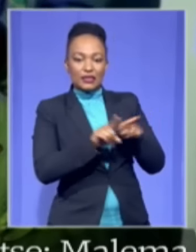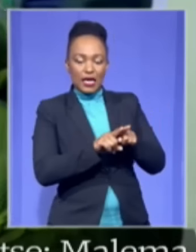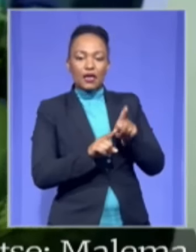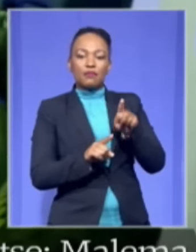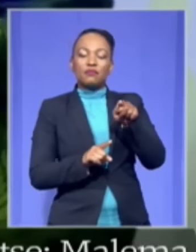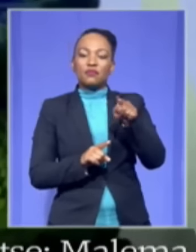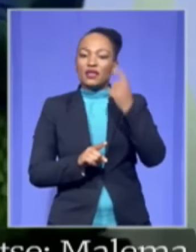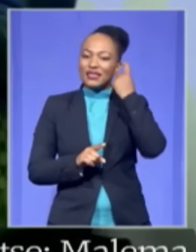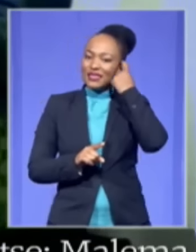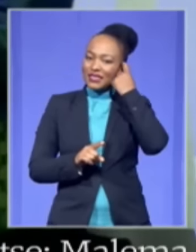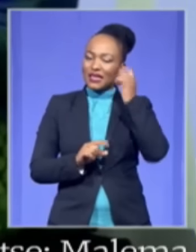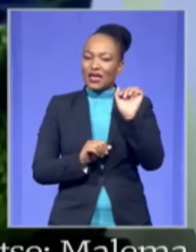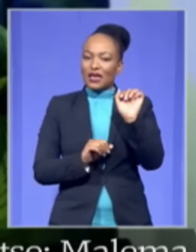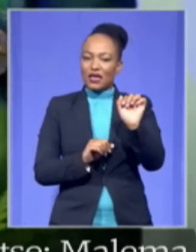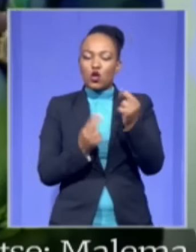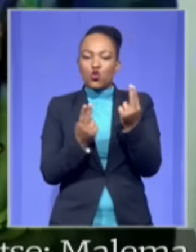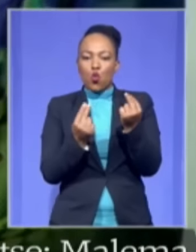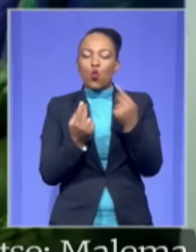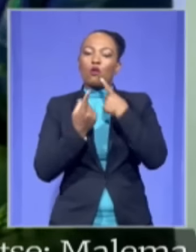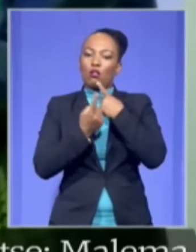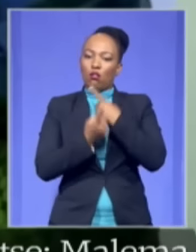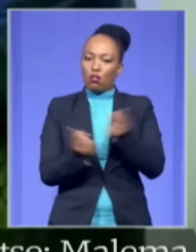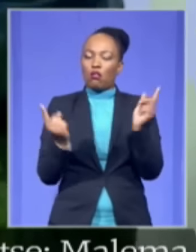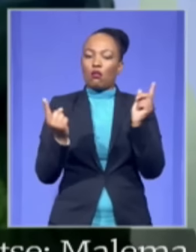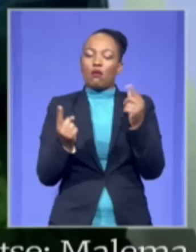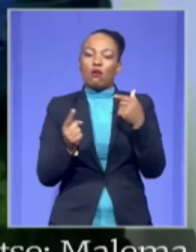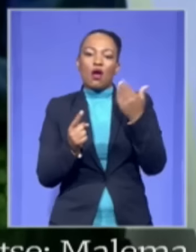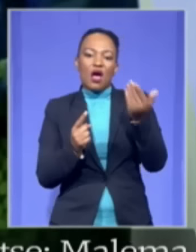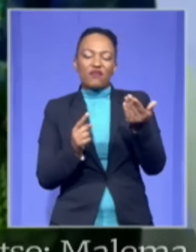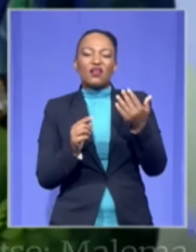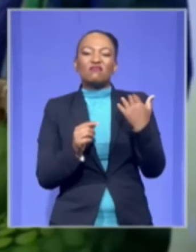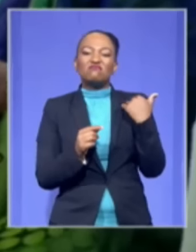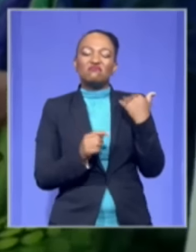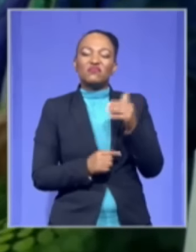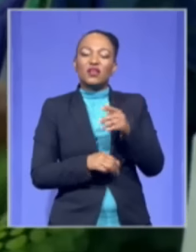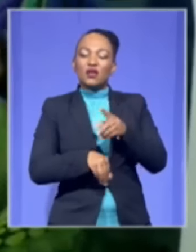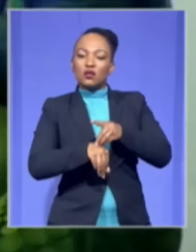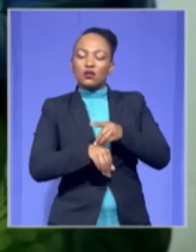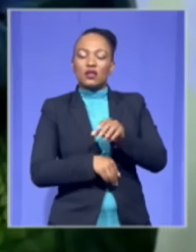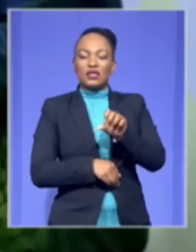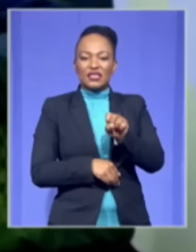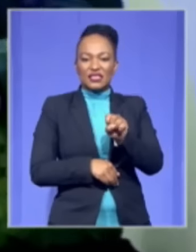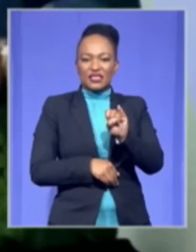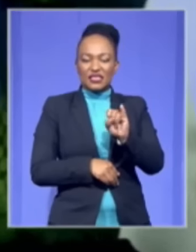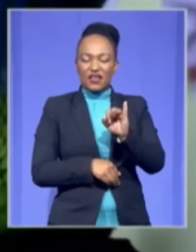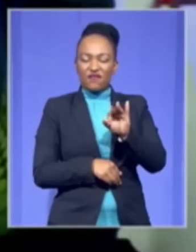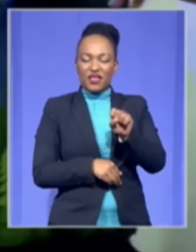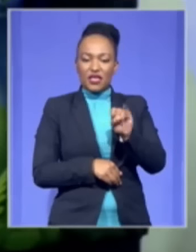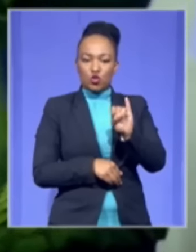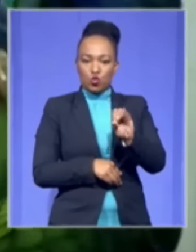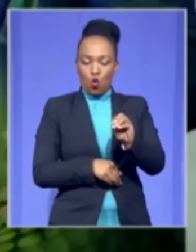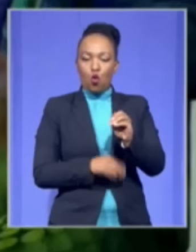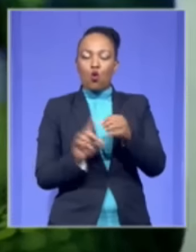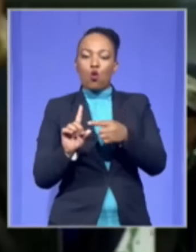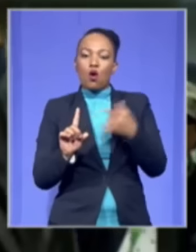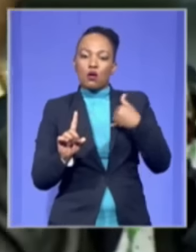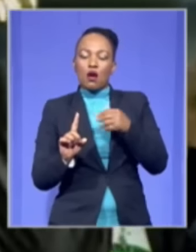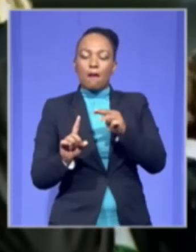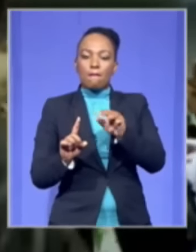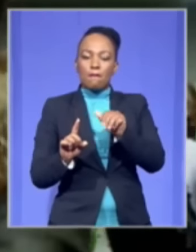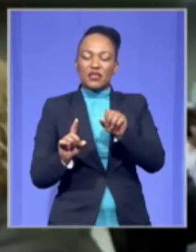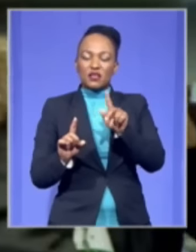mokwaledi kakaretso wa yona yo mosha morago ga go rola marapo ga ngaka Sfiso Maseko yo boneng tiro kwa bookelong